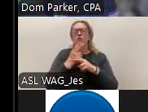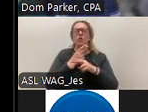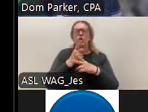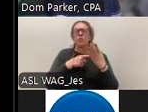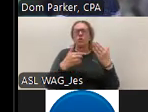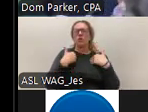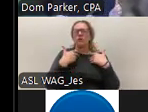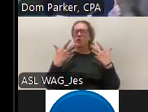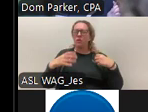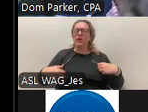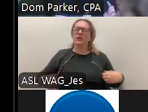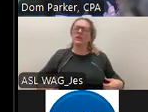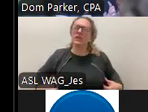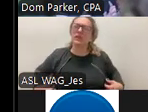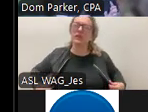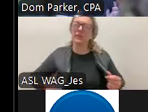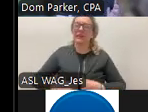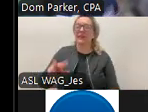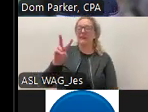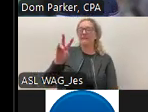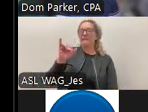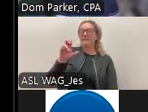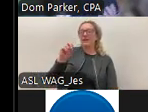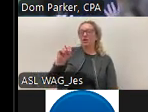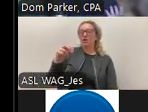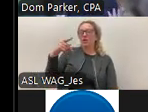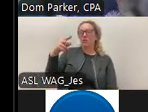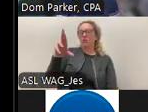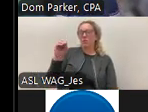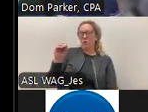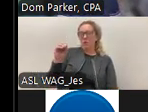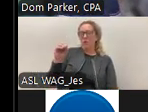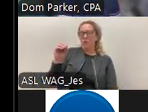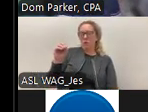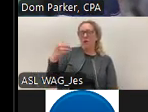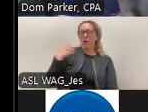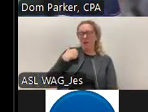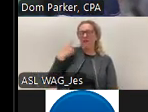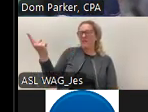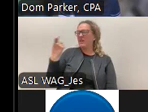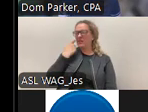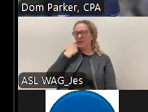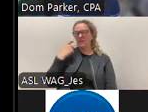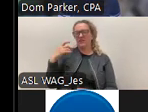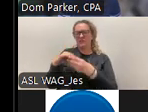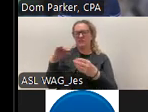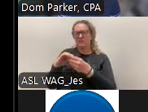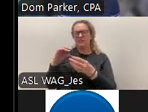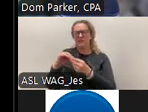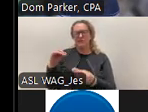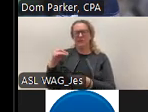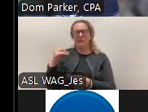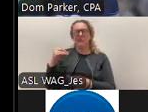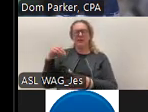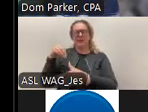already. The Vision Pro has, and this is what Jessica Gowd said at one of the Vision Pro days I got to attend in